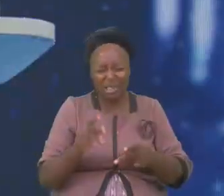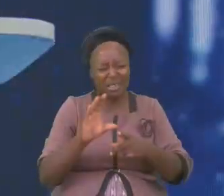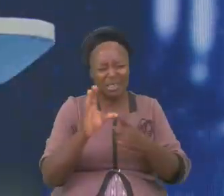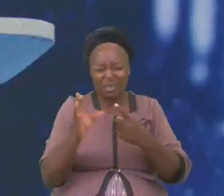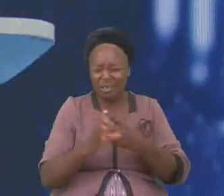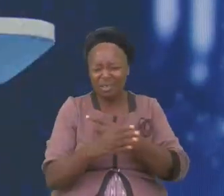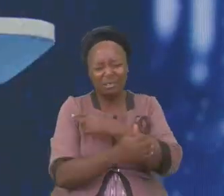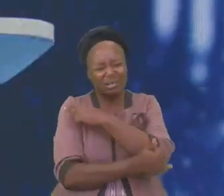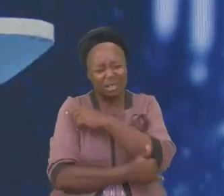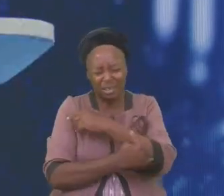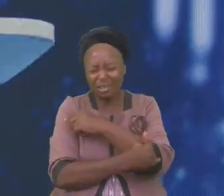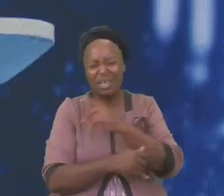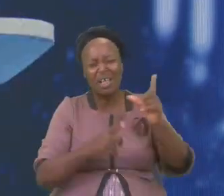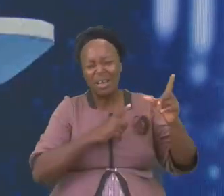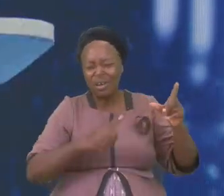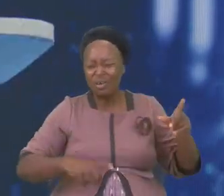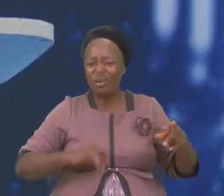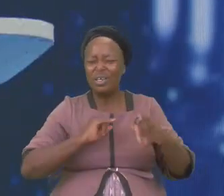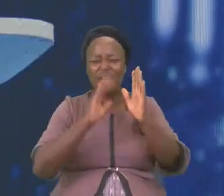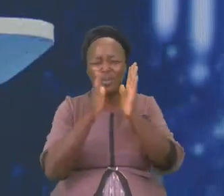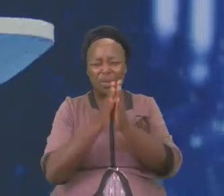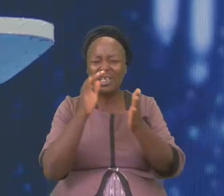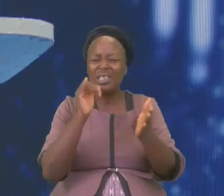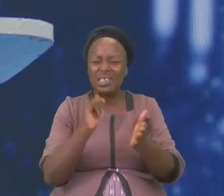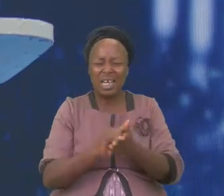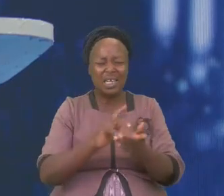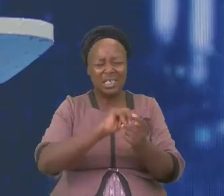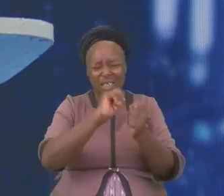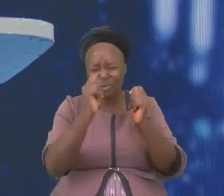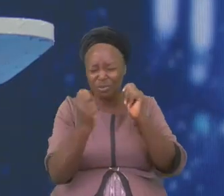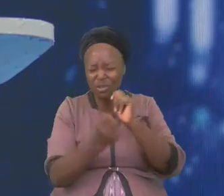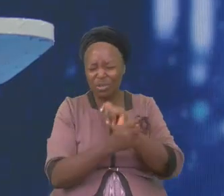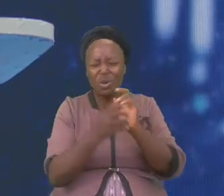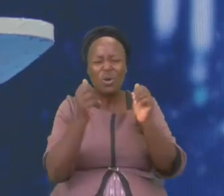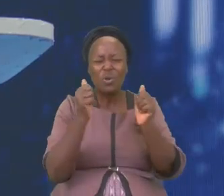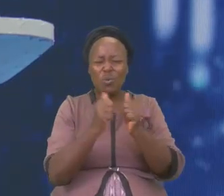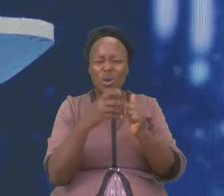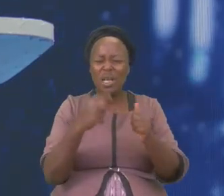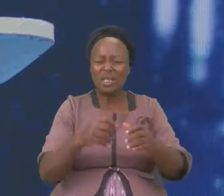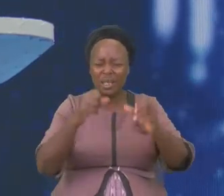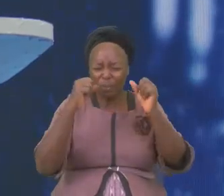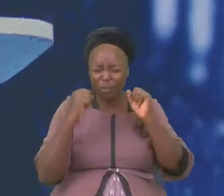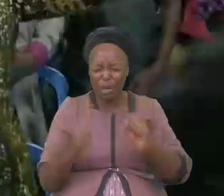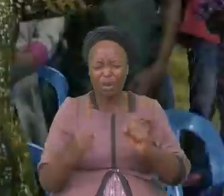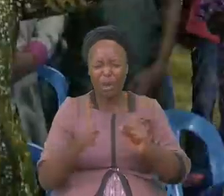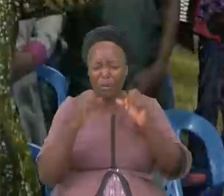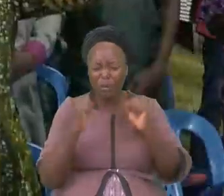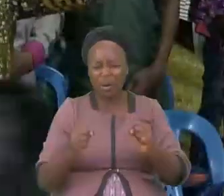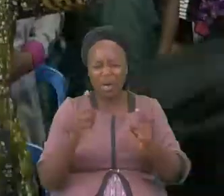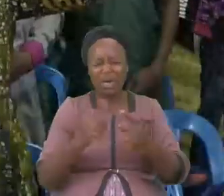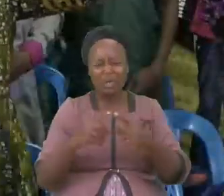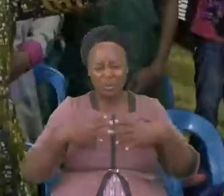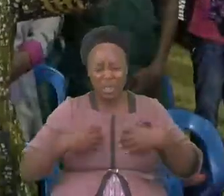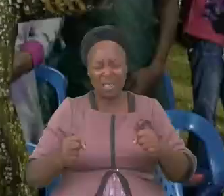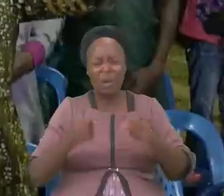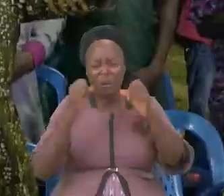transformation with the power to heal, power to save, power to deliver,